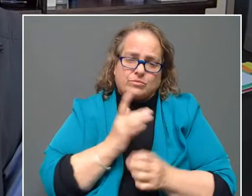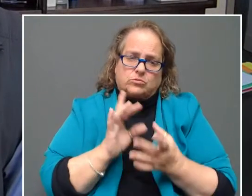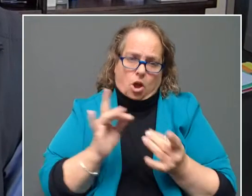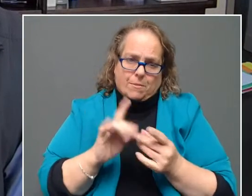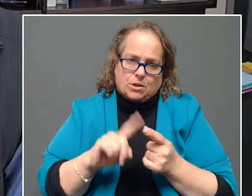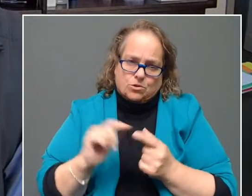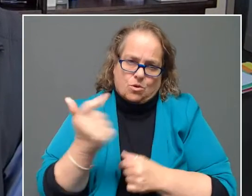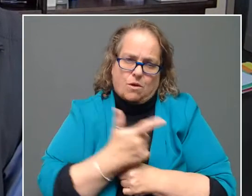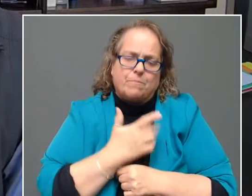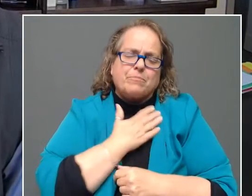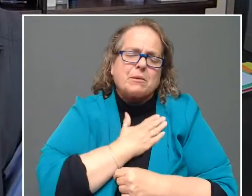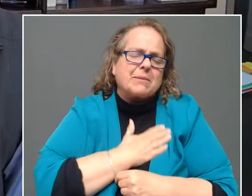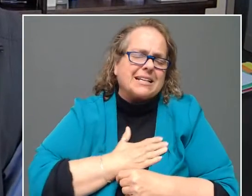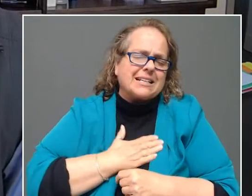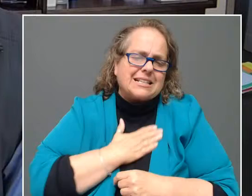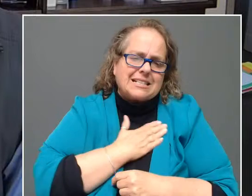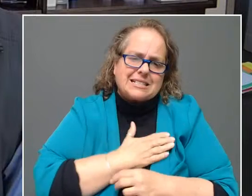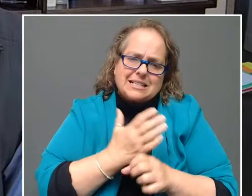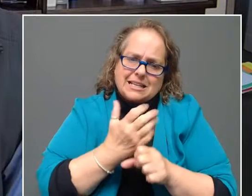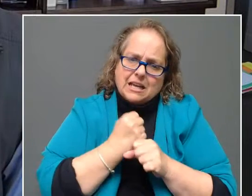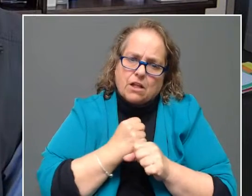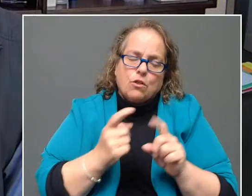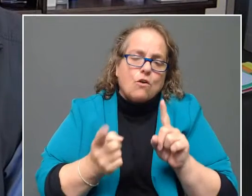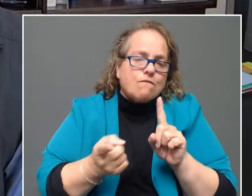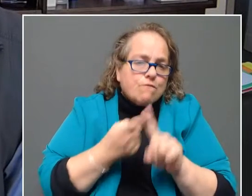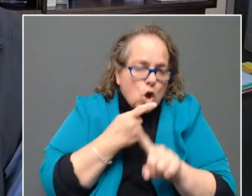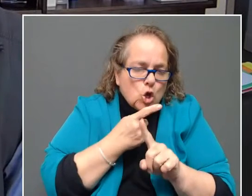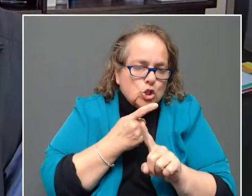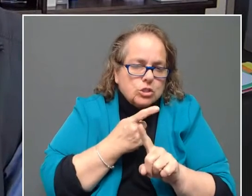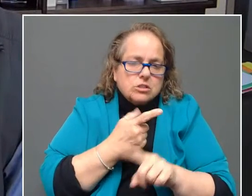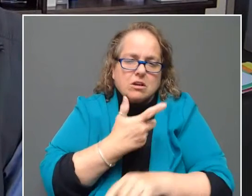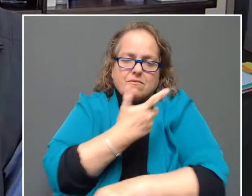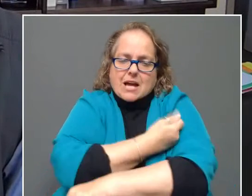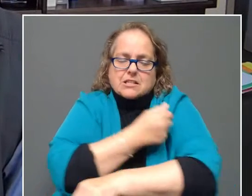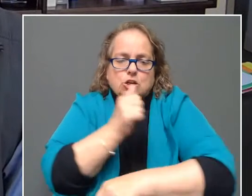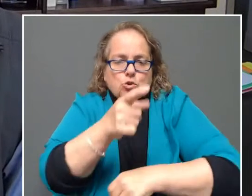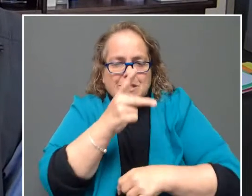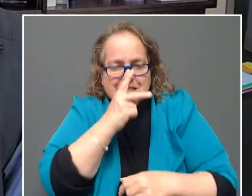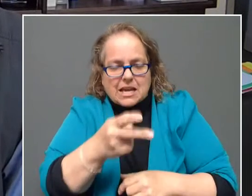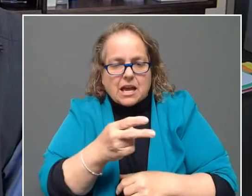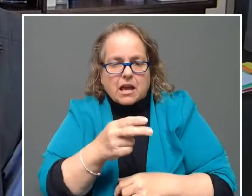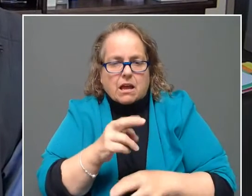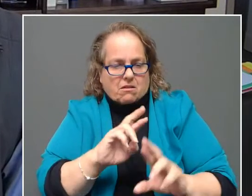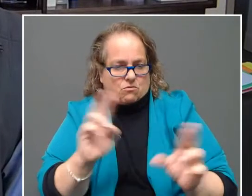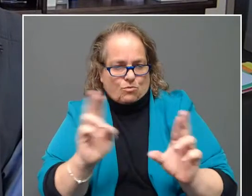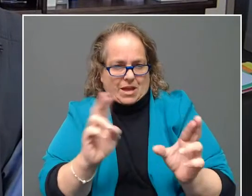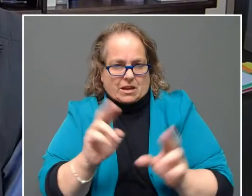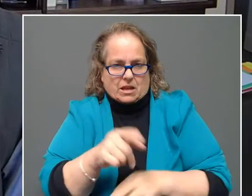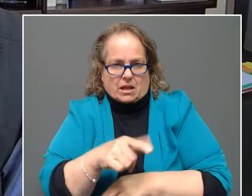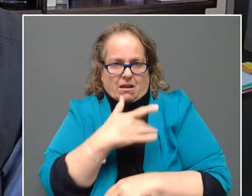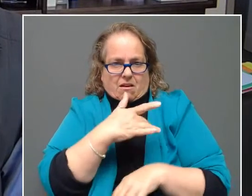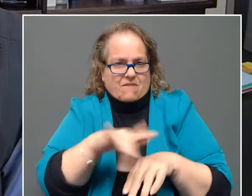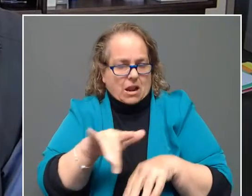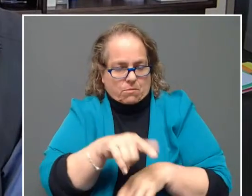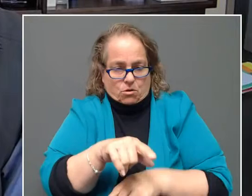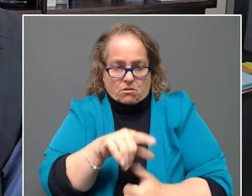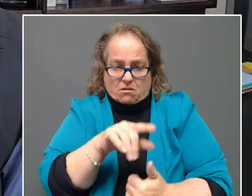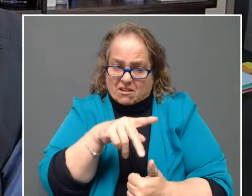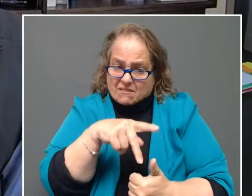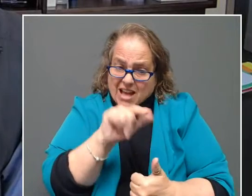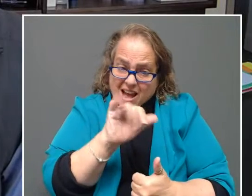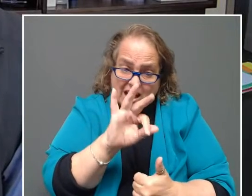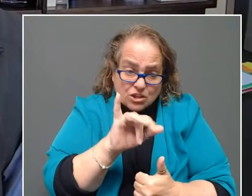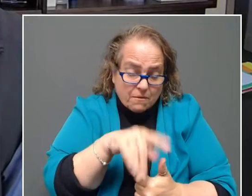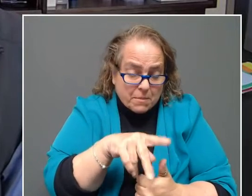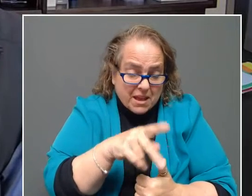Please get the very first vaccine that's available to you. All three of these vaccines are wonderful. I would take any of the three of them, the